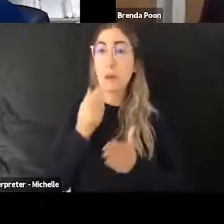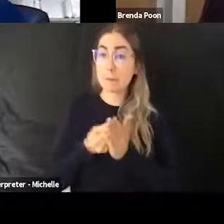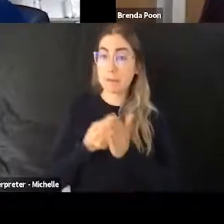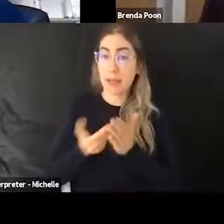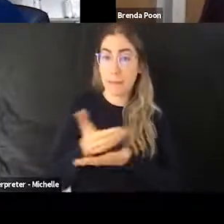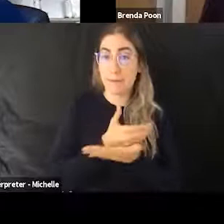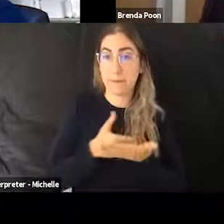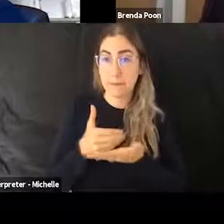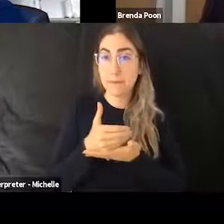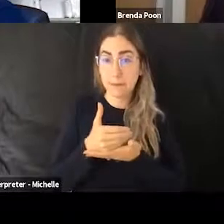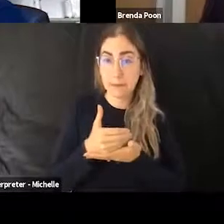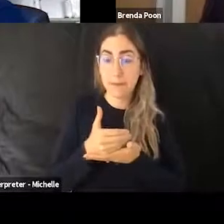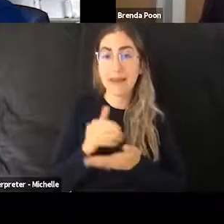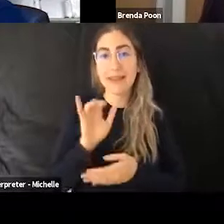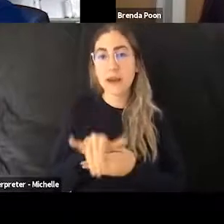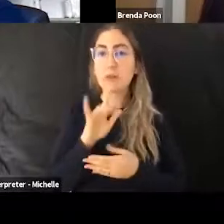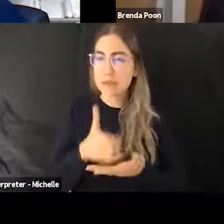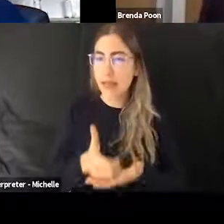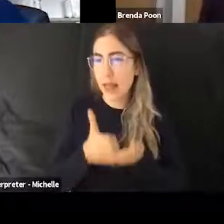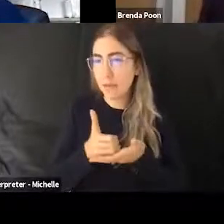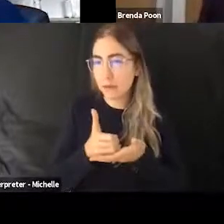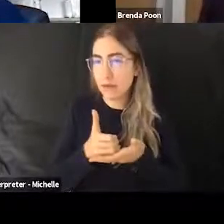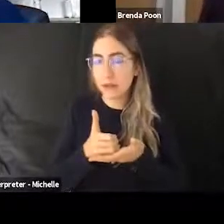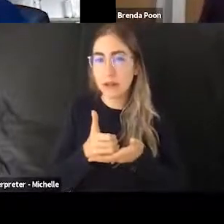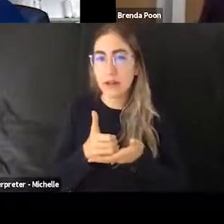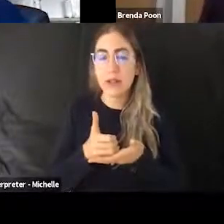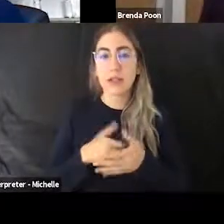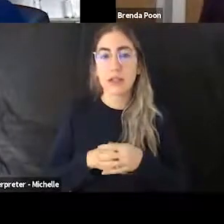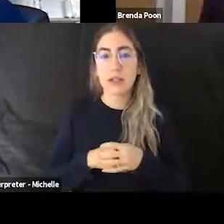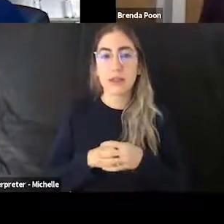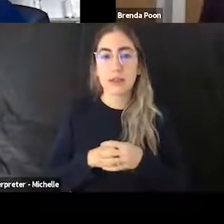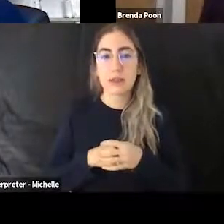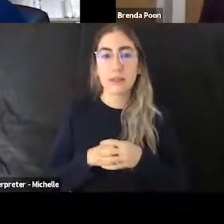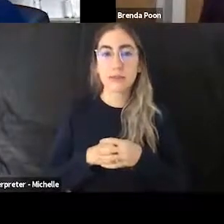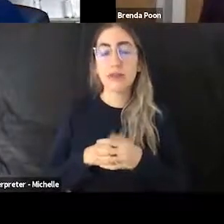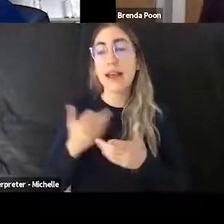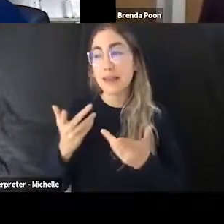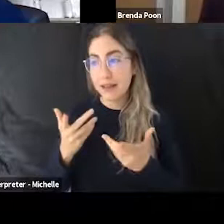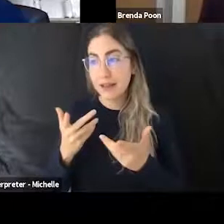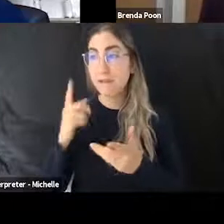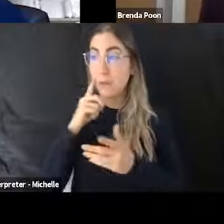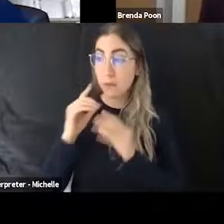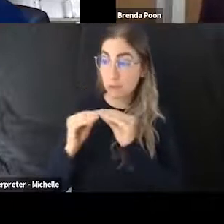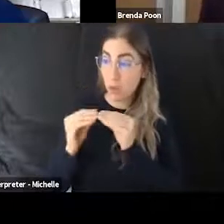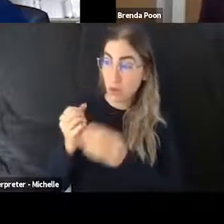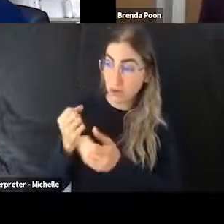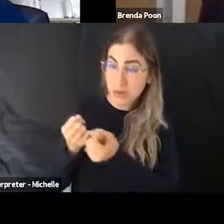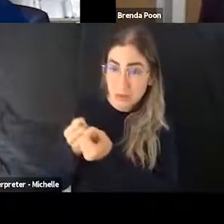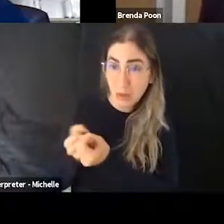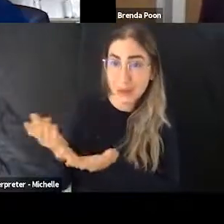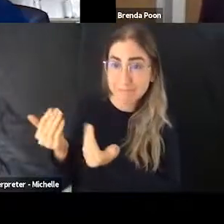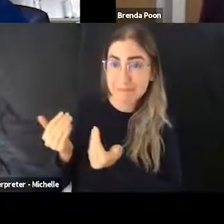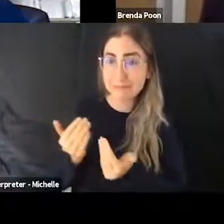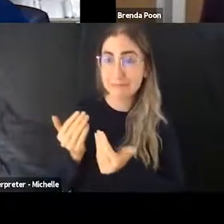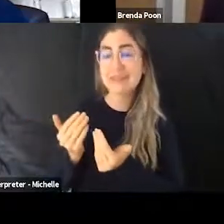were supports that were viewed as helpful. In terms of a call for more supports, there was a need for